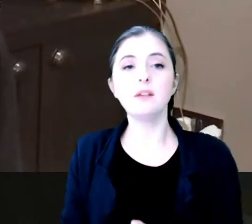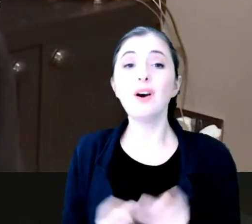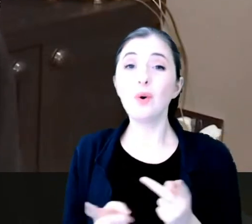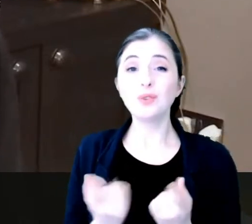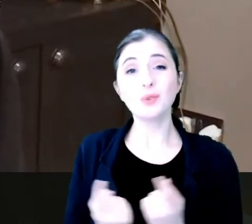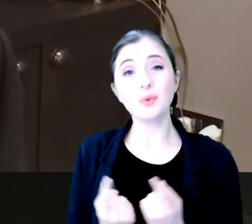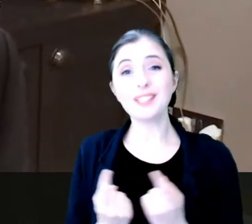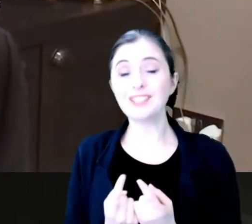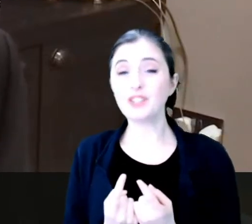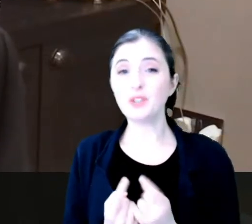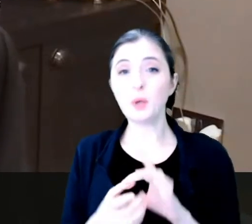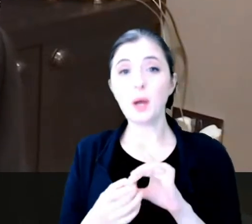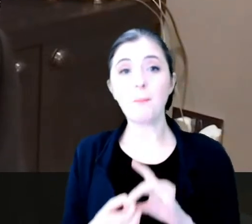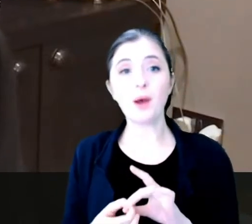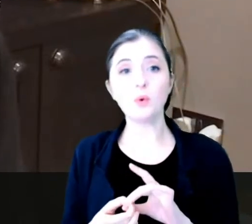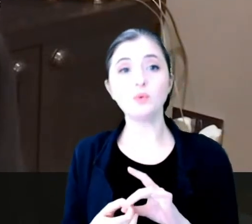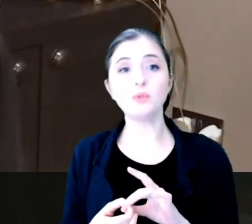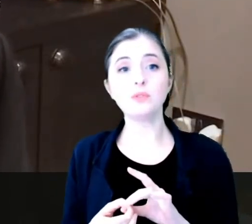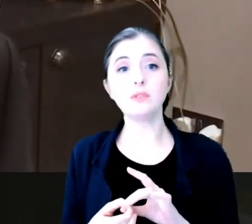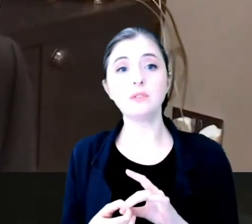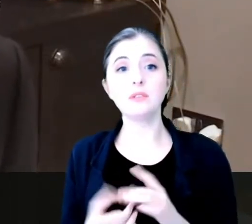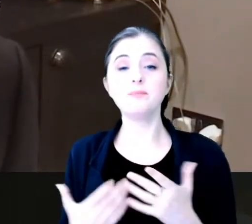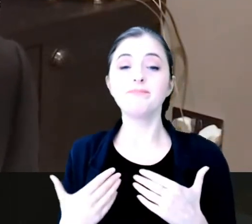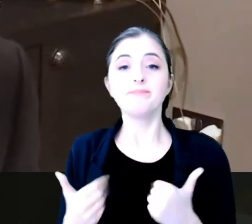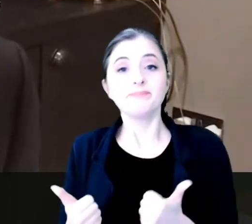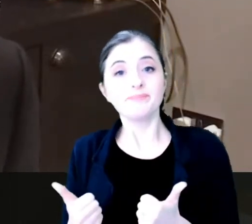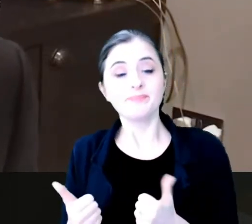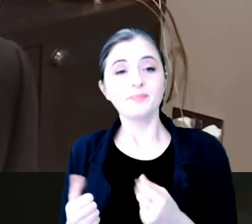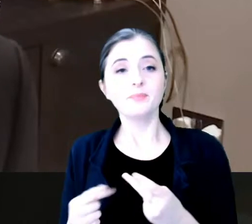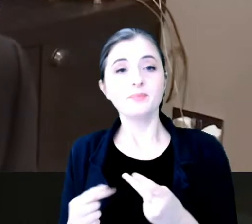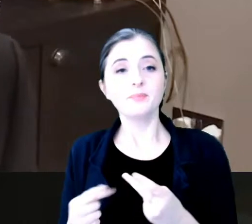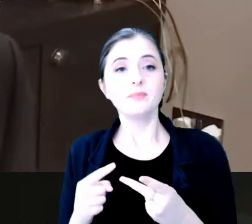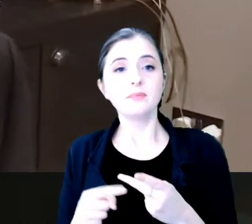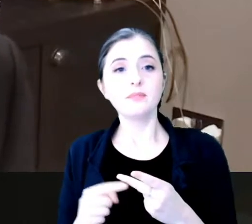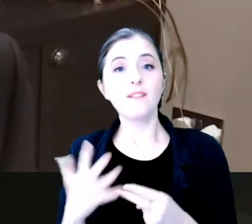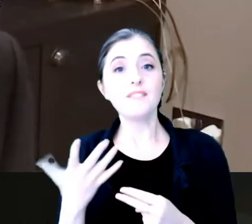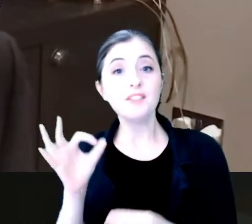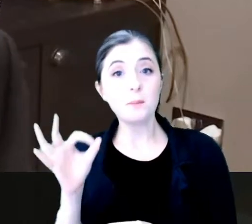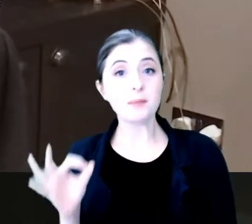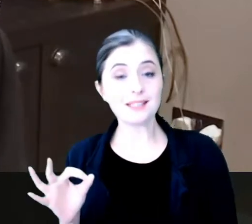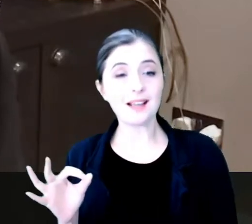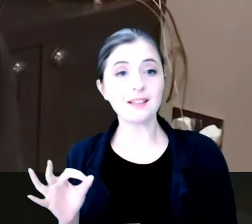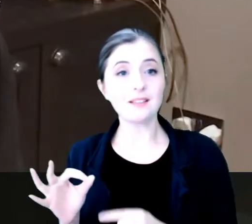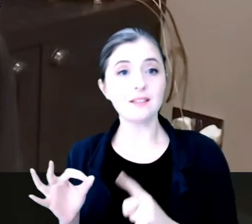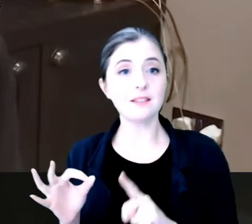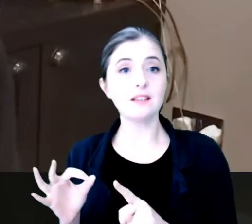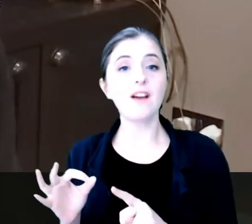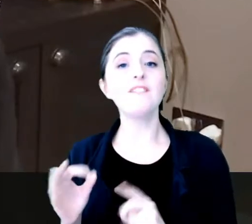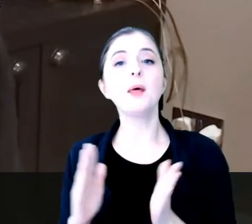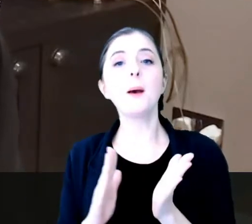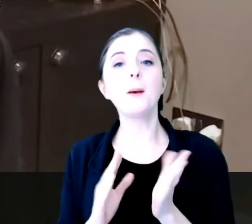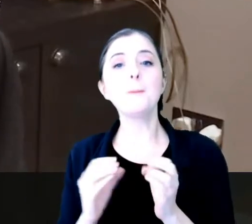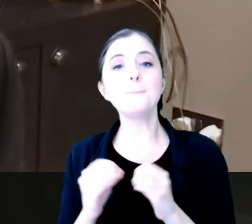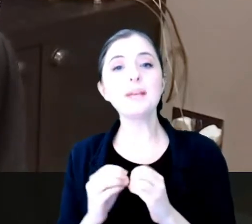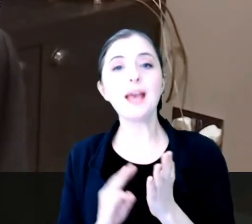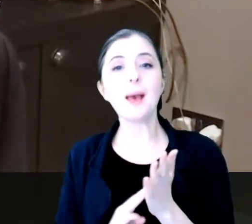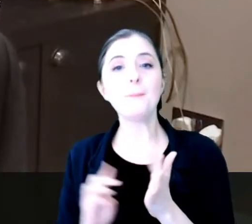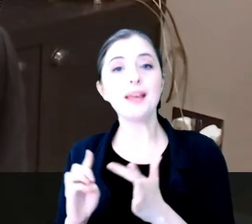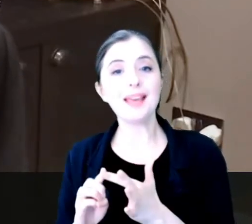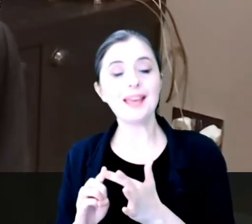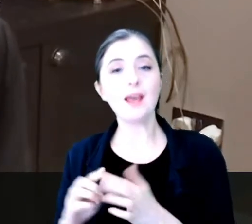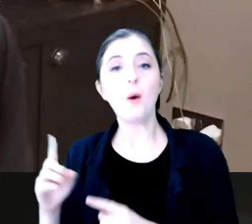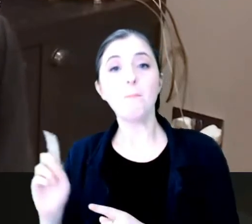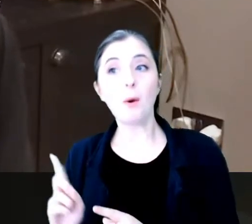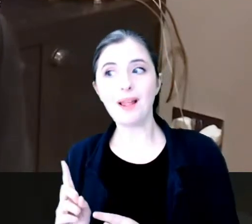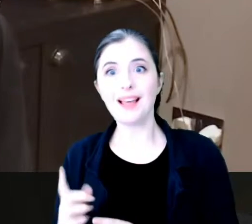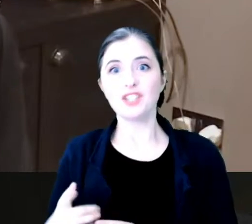hesitancy. And 50% of the population, the BMA population in this country lives in London, and we have particular